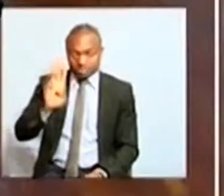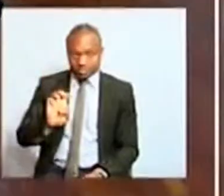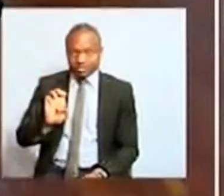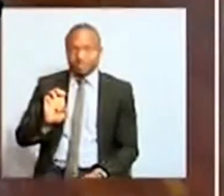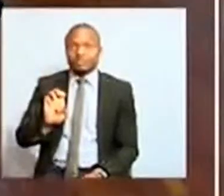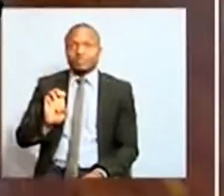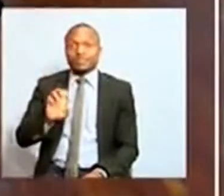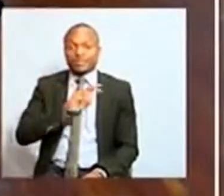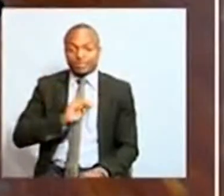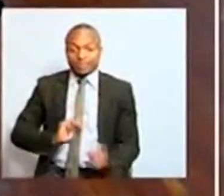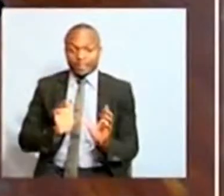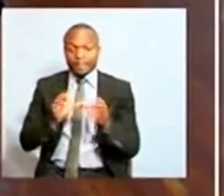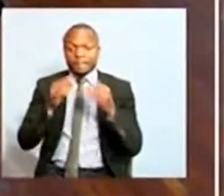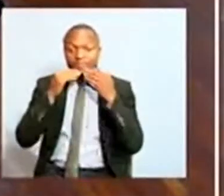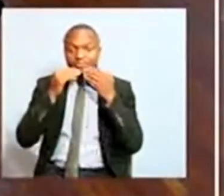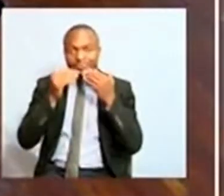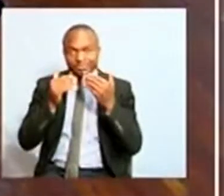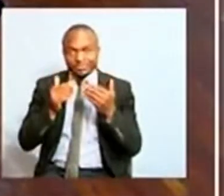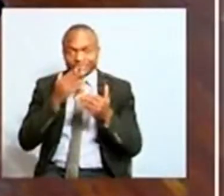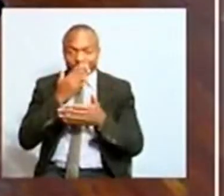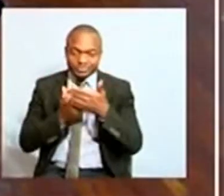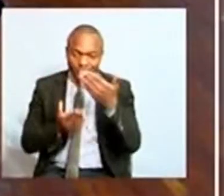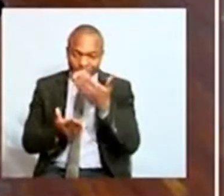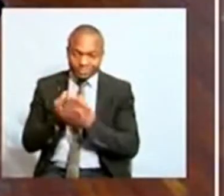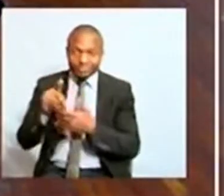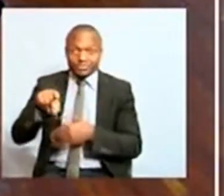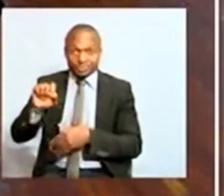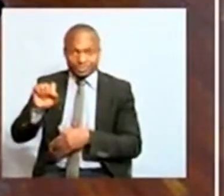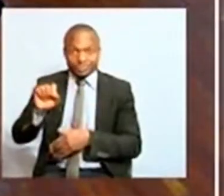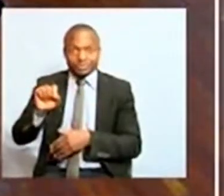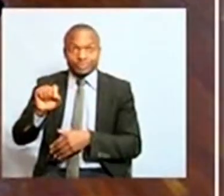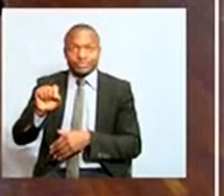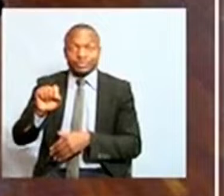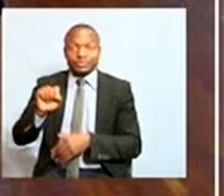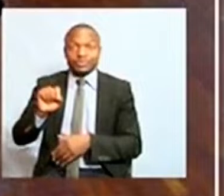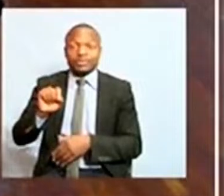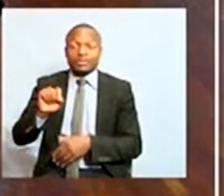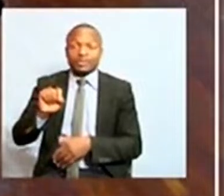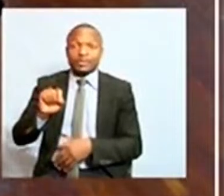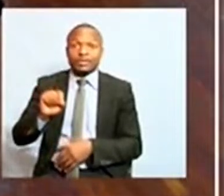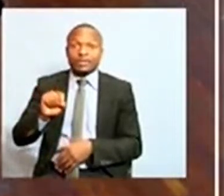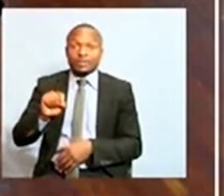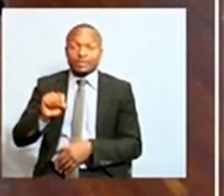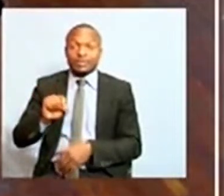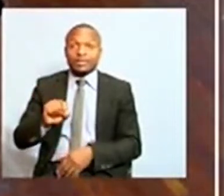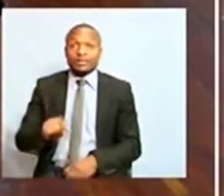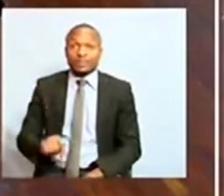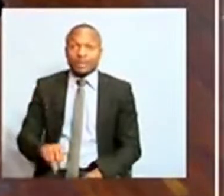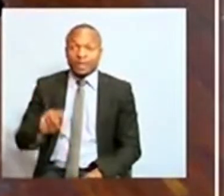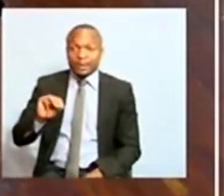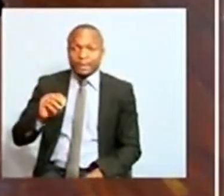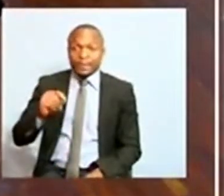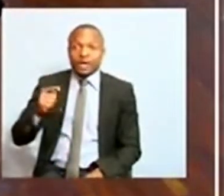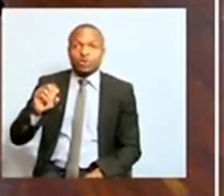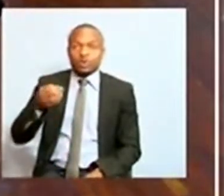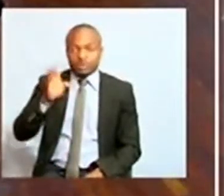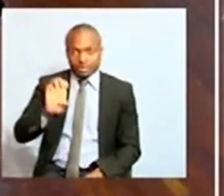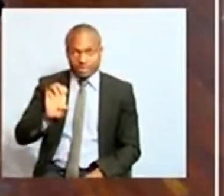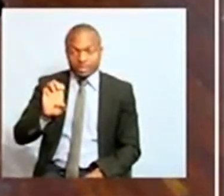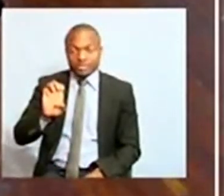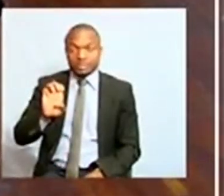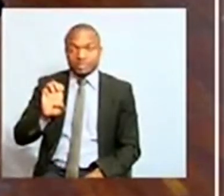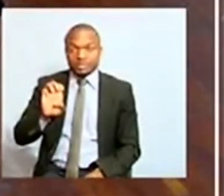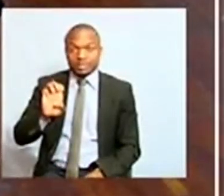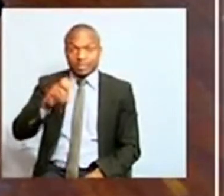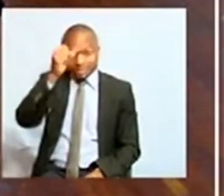Chair, thank you. Good morning, witness. I'm Malamba Member of Parliament for Mobile Constituents. Nago is